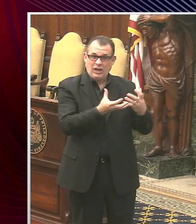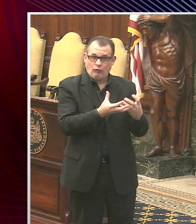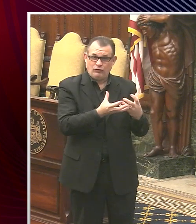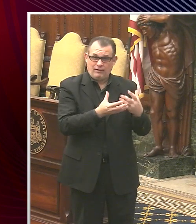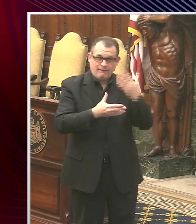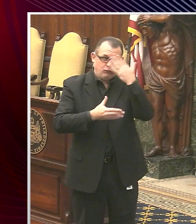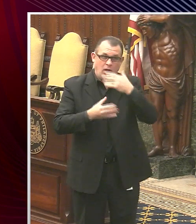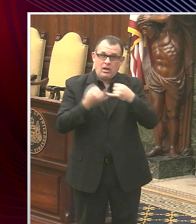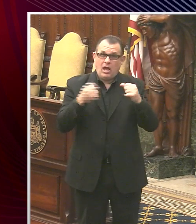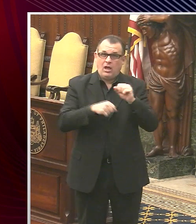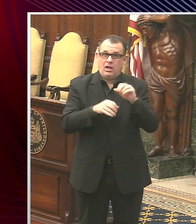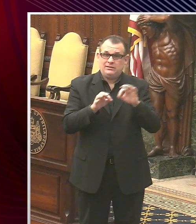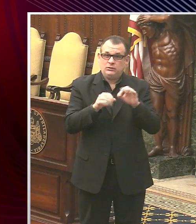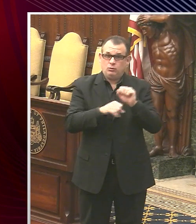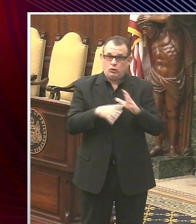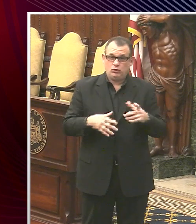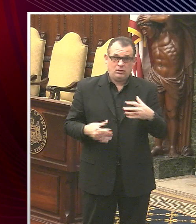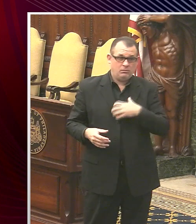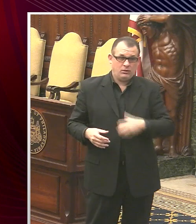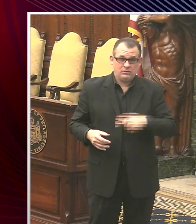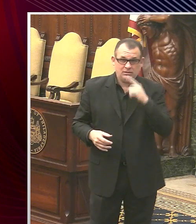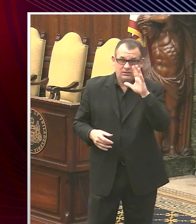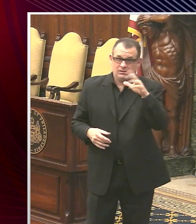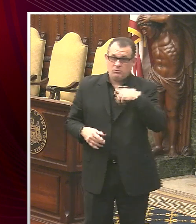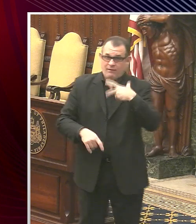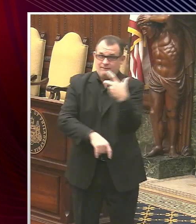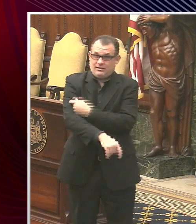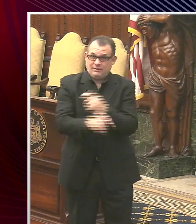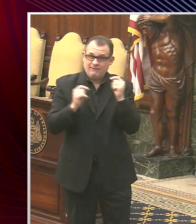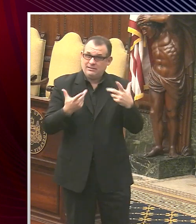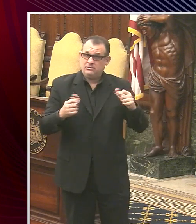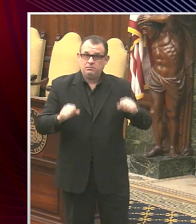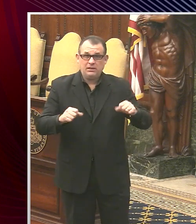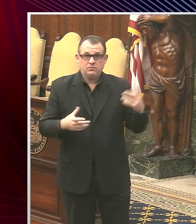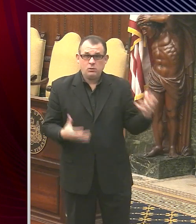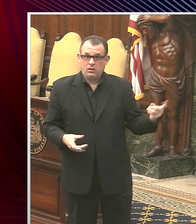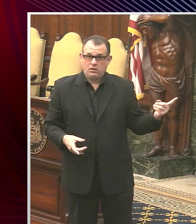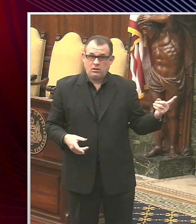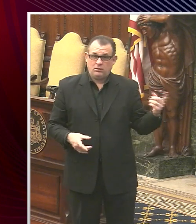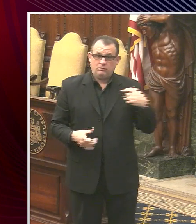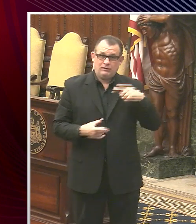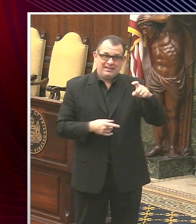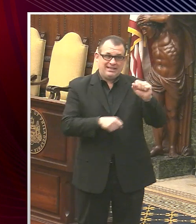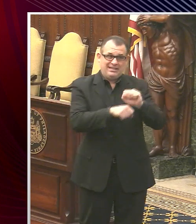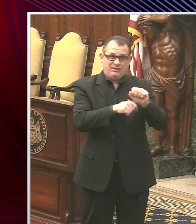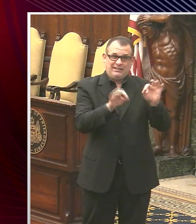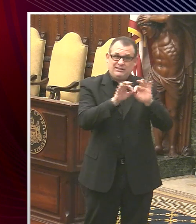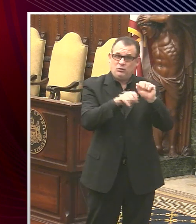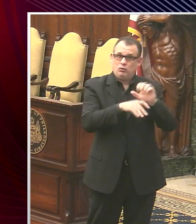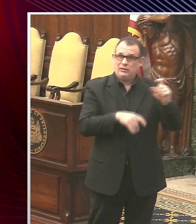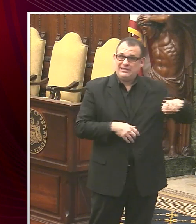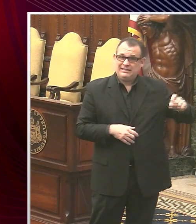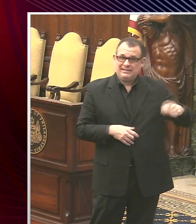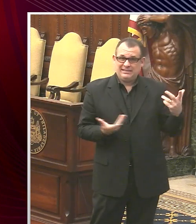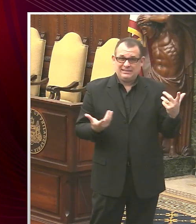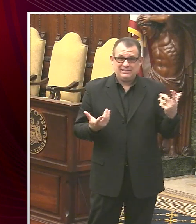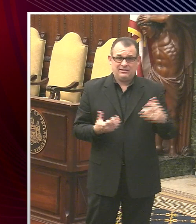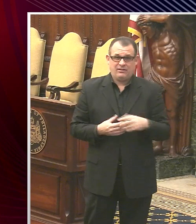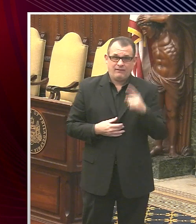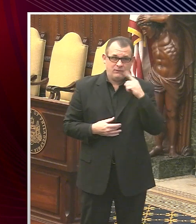And I would like to see them get vaccinated as soon as possible. I mean, I believe they're essential workers, and I think they're even more essential in order for us